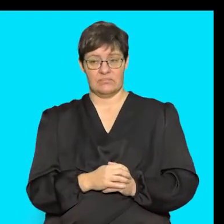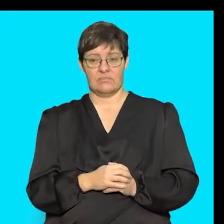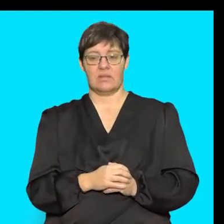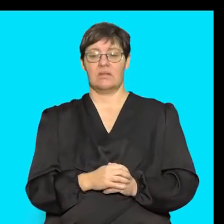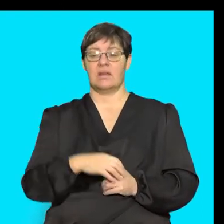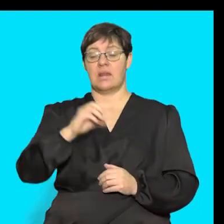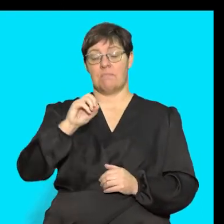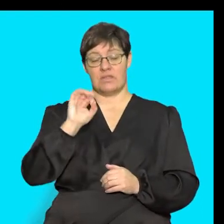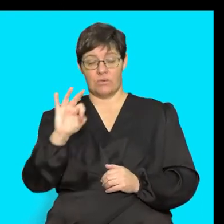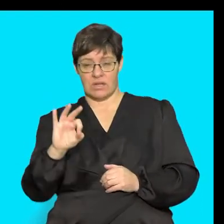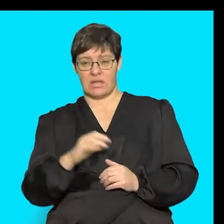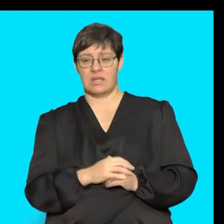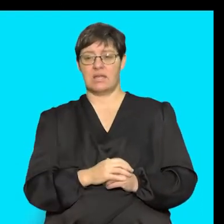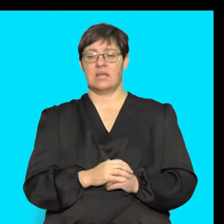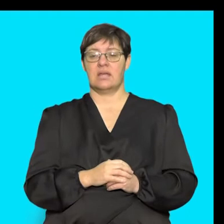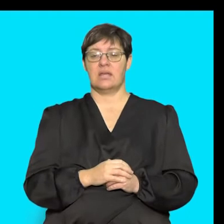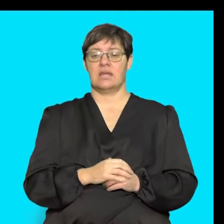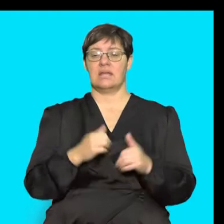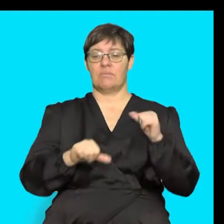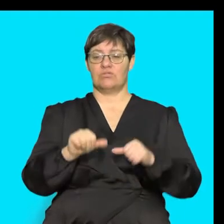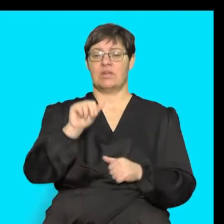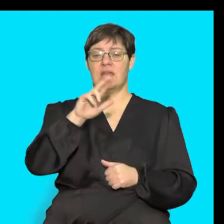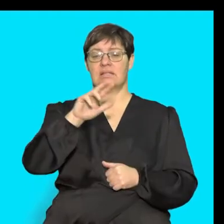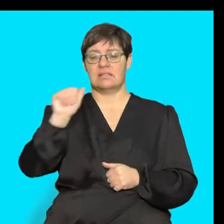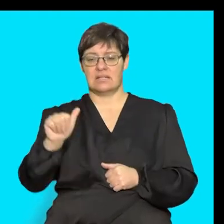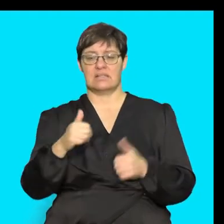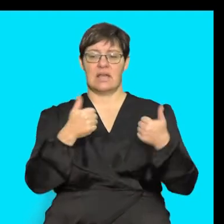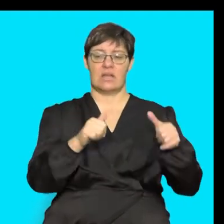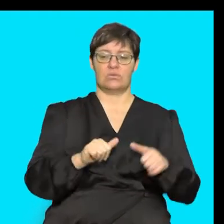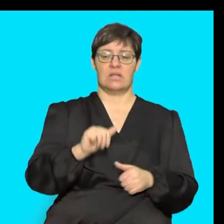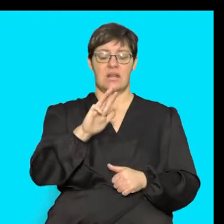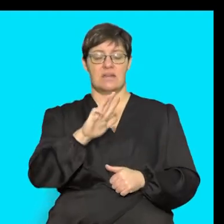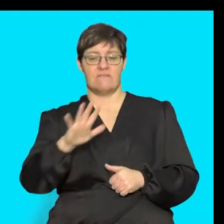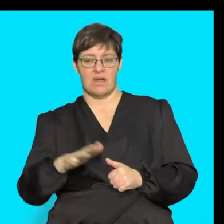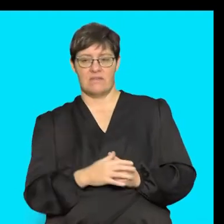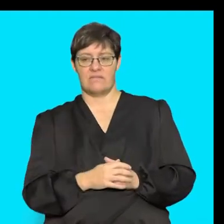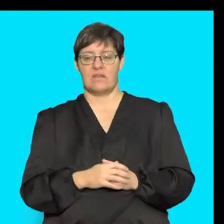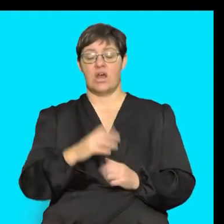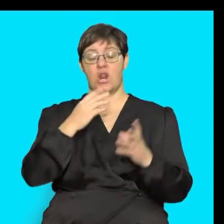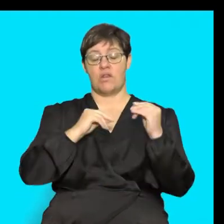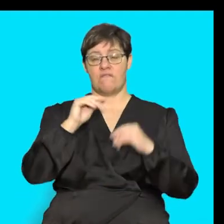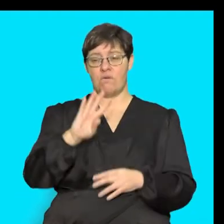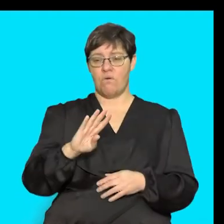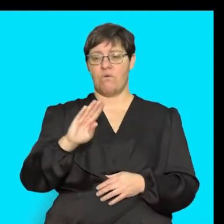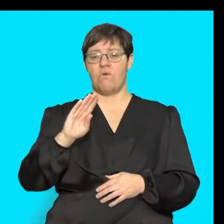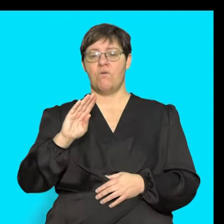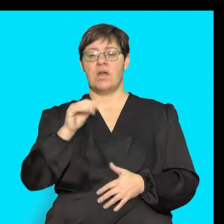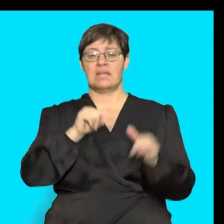64. Chemistry, 86. Accounting, 95. And we have 71 for chemistry